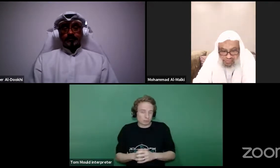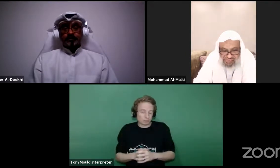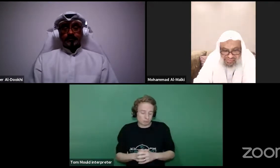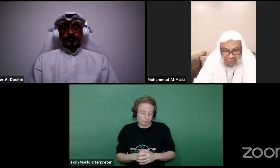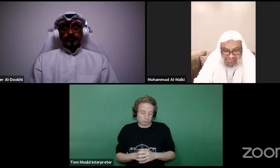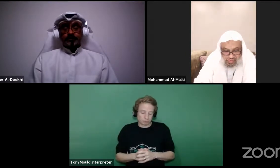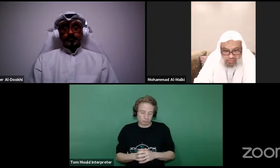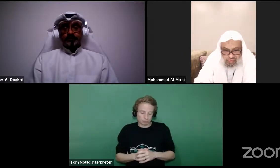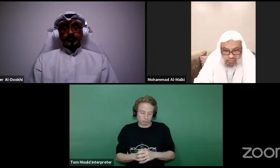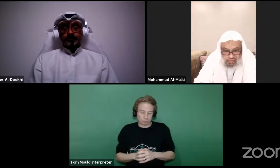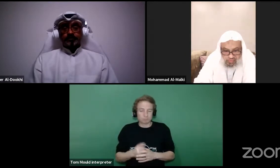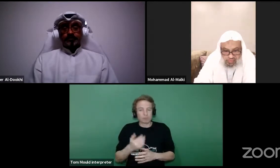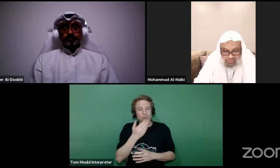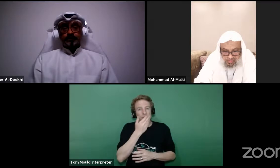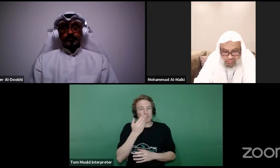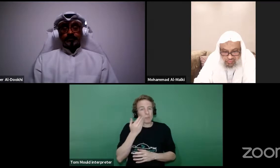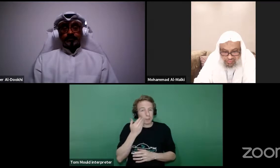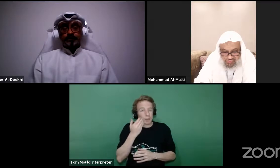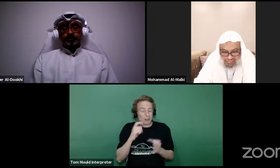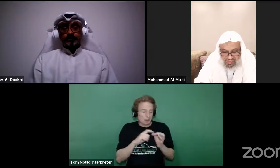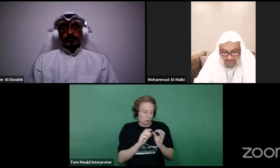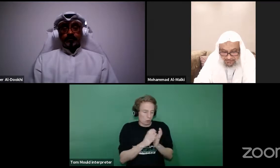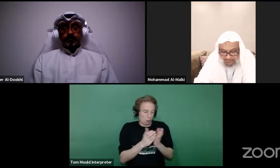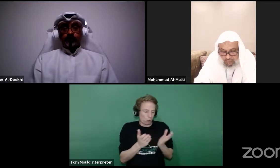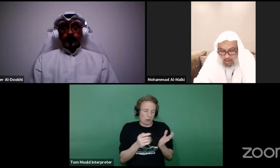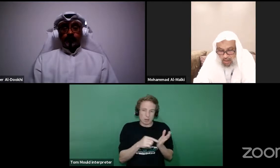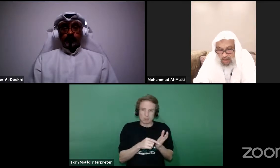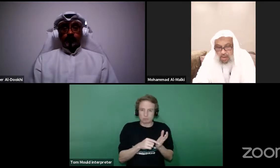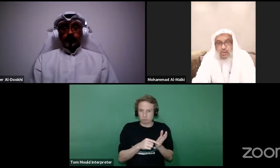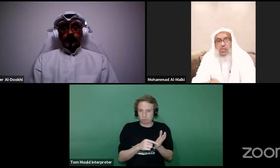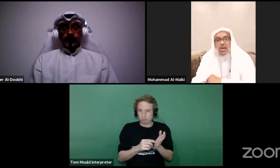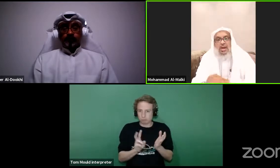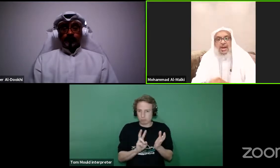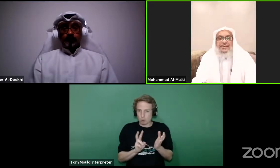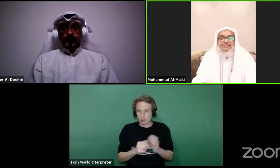of Ramadan and the Qur'an.